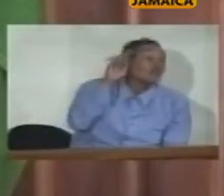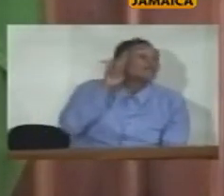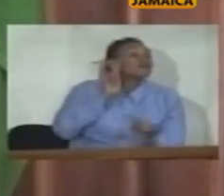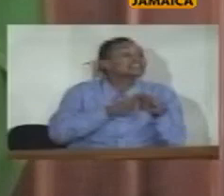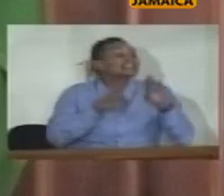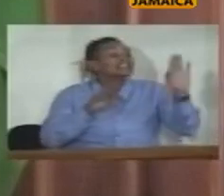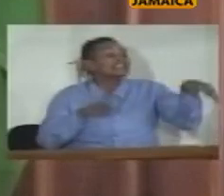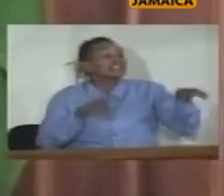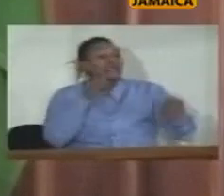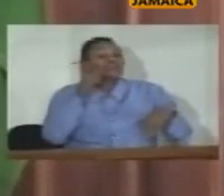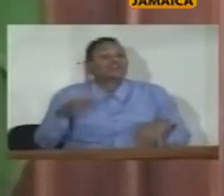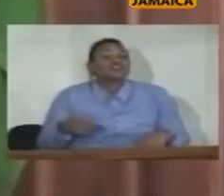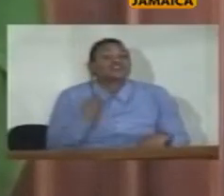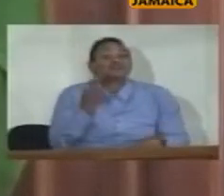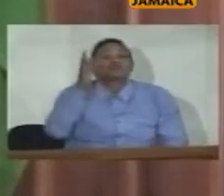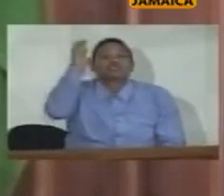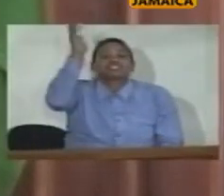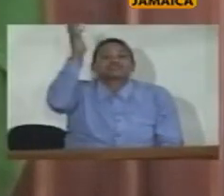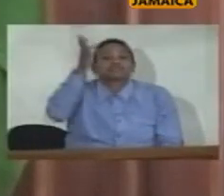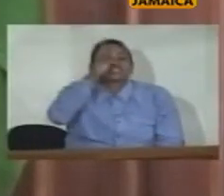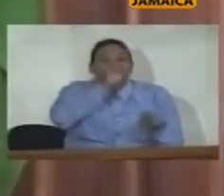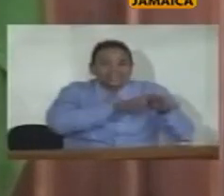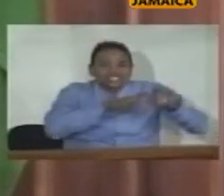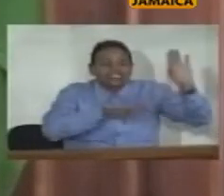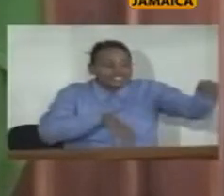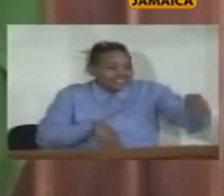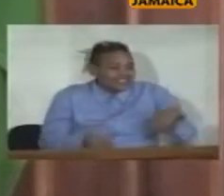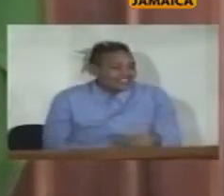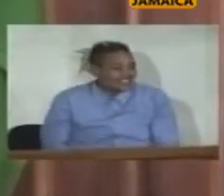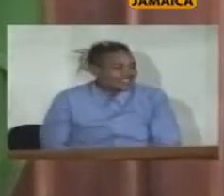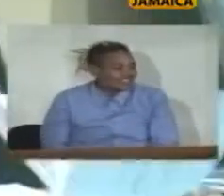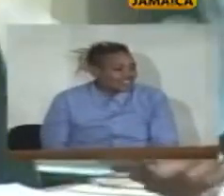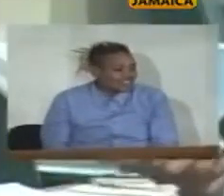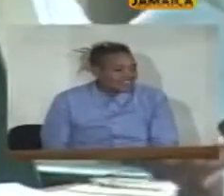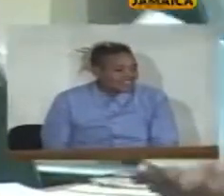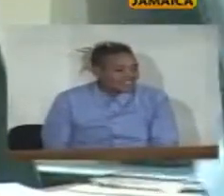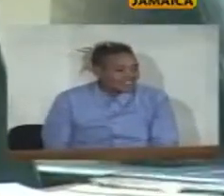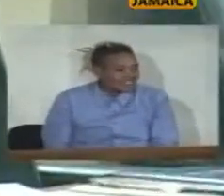You disrespect the speaker. Whenever I'm speaking,